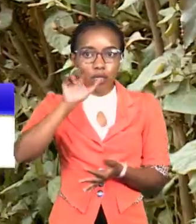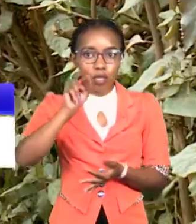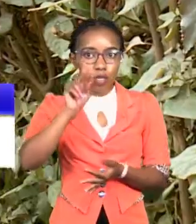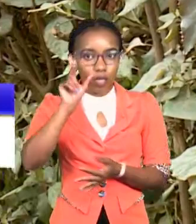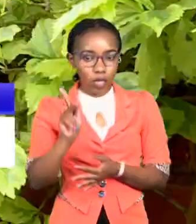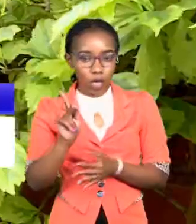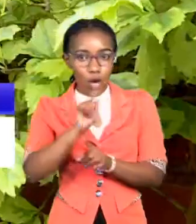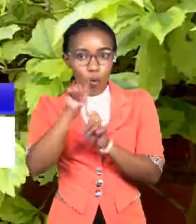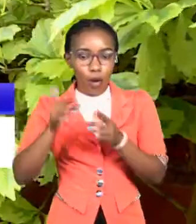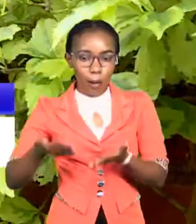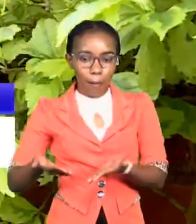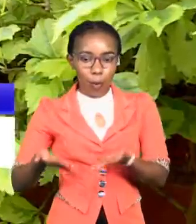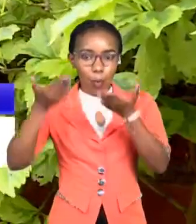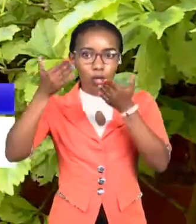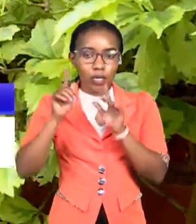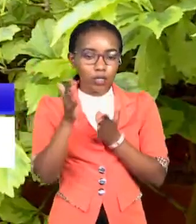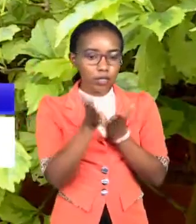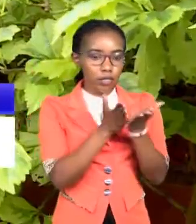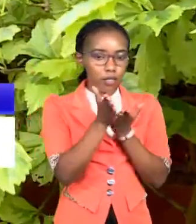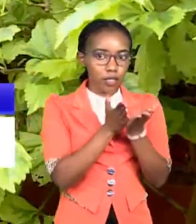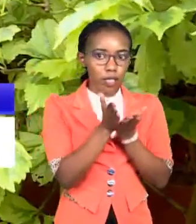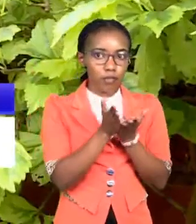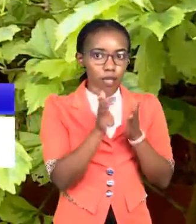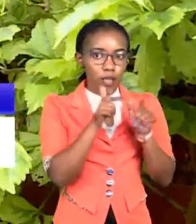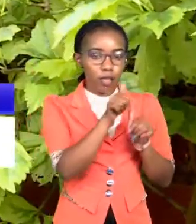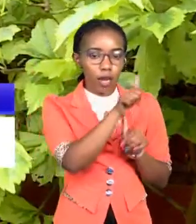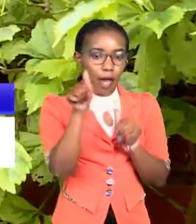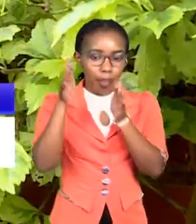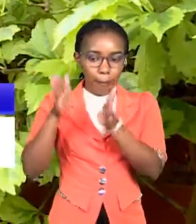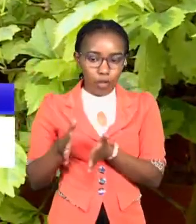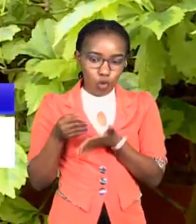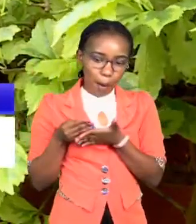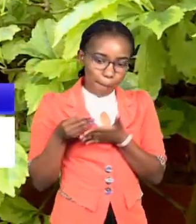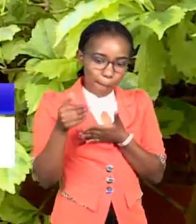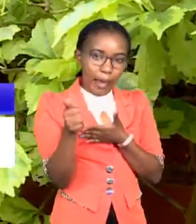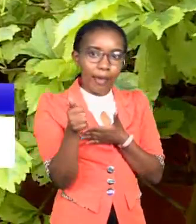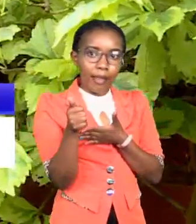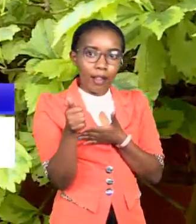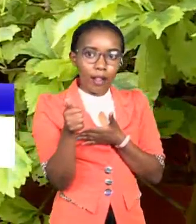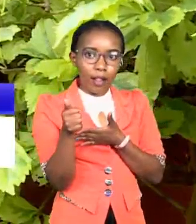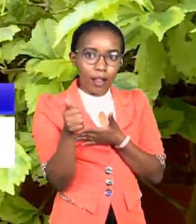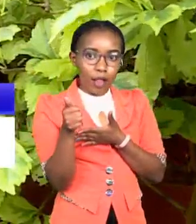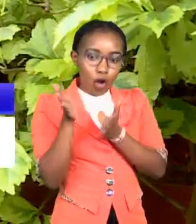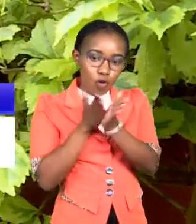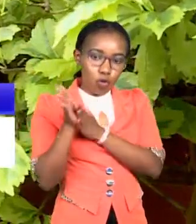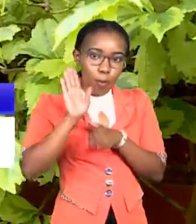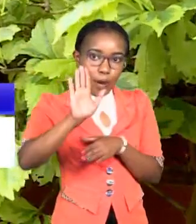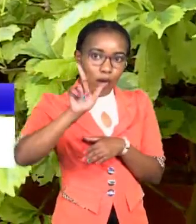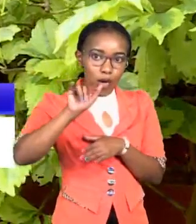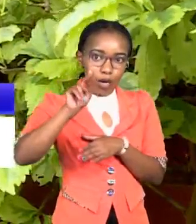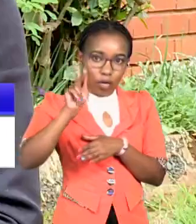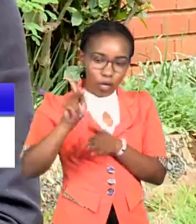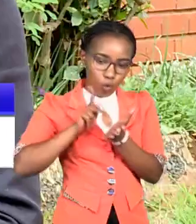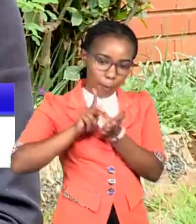And once you promote the services or products and someone else buys these services or products through your link, you get a